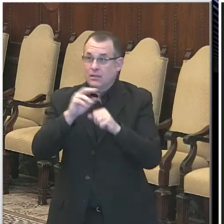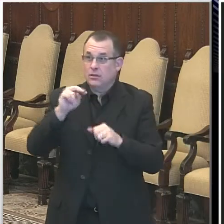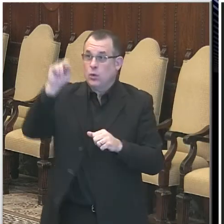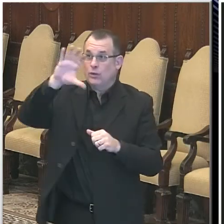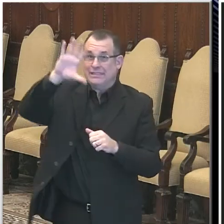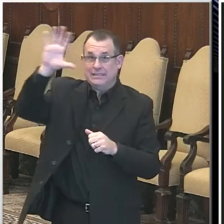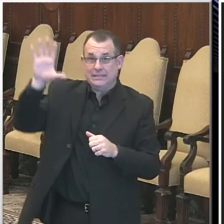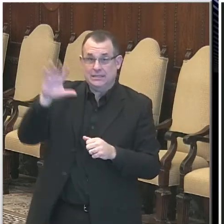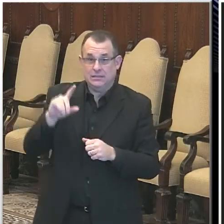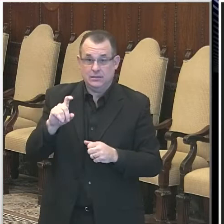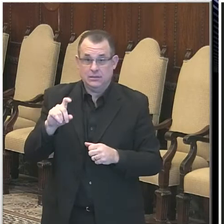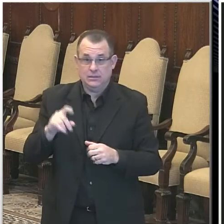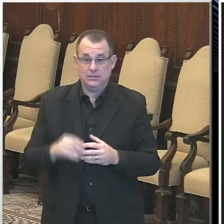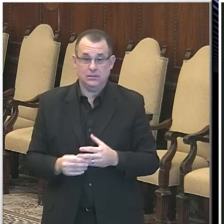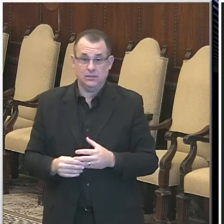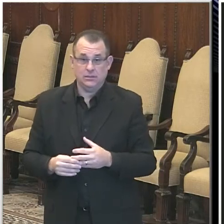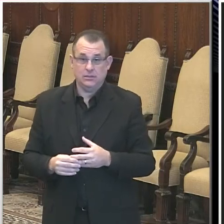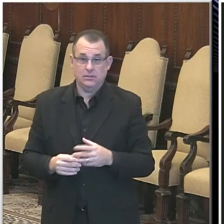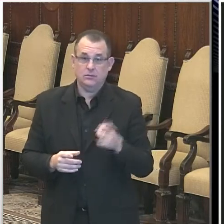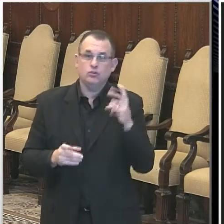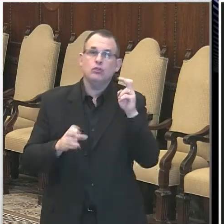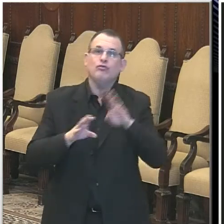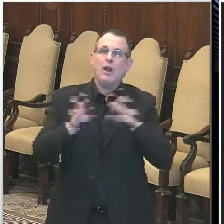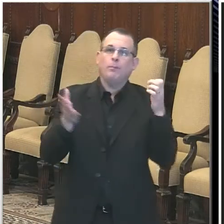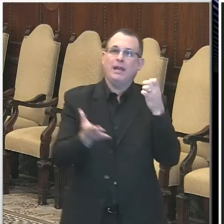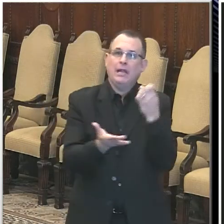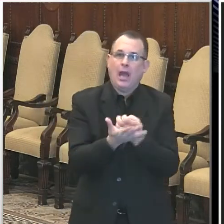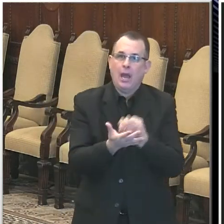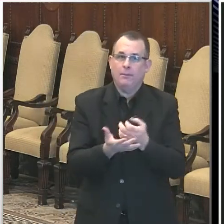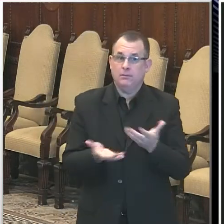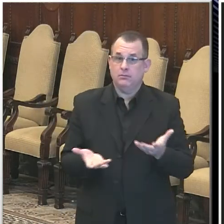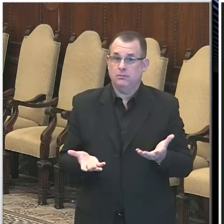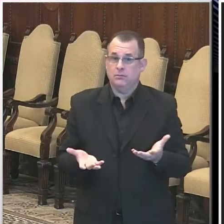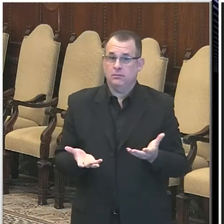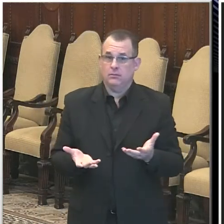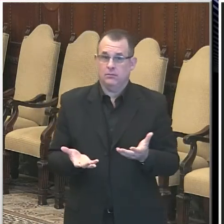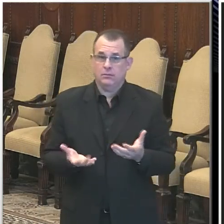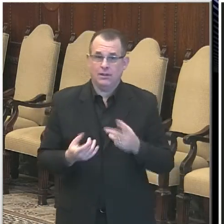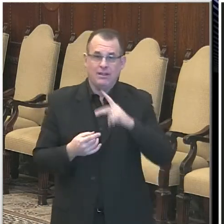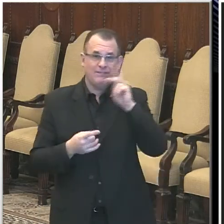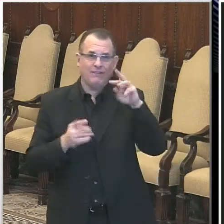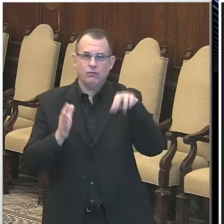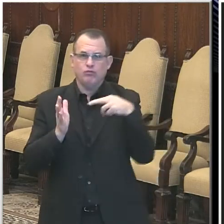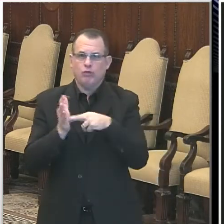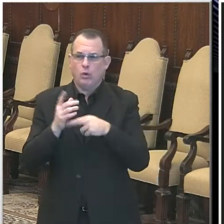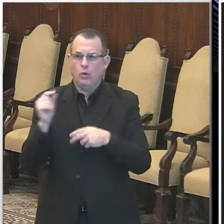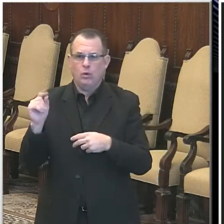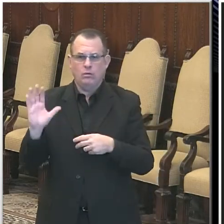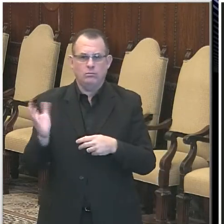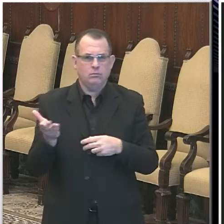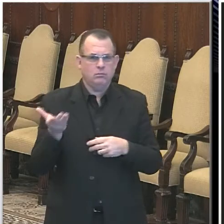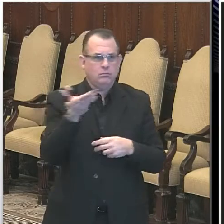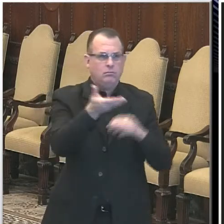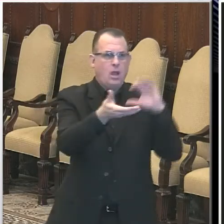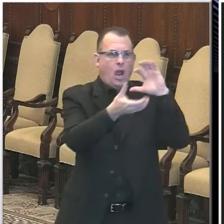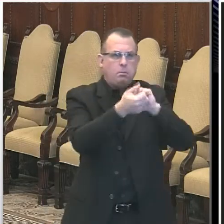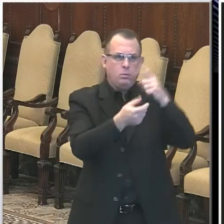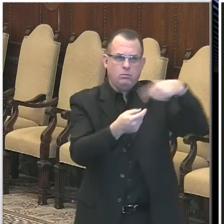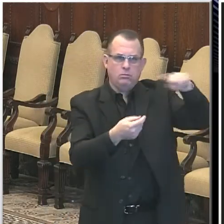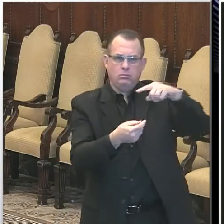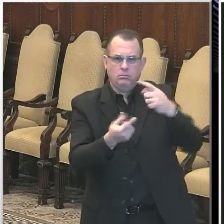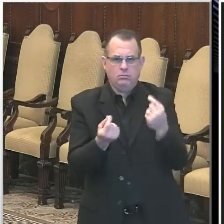the economy when that time comes. What is Philadelphia's role in this? Do Philly officials kind of get to throw their ideas into the